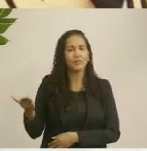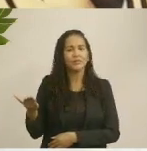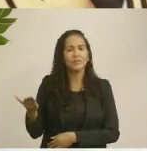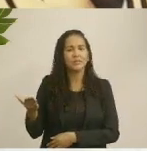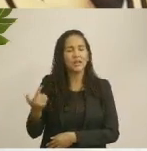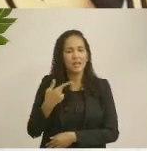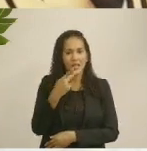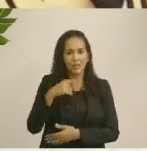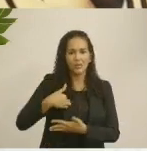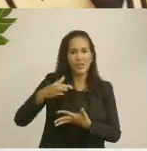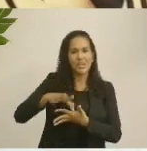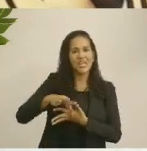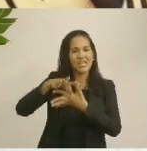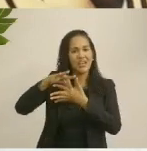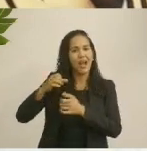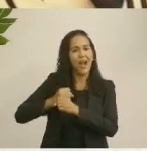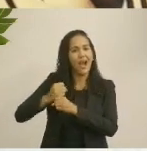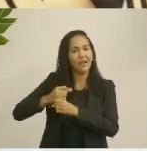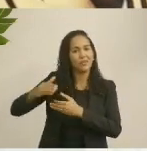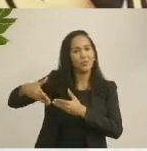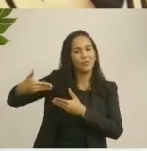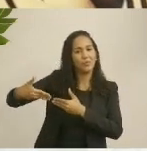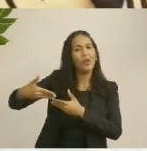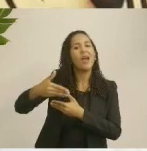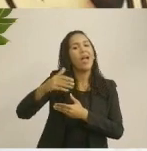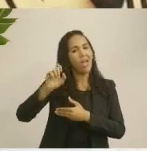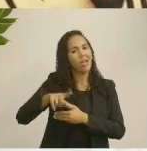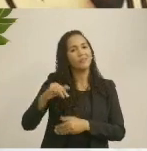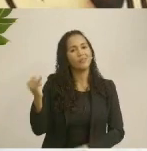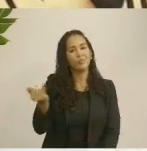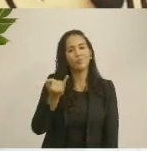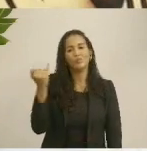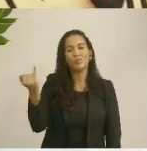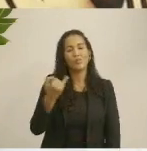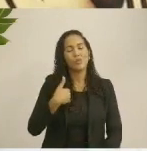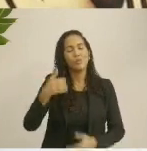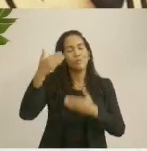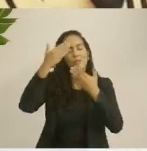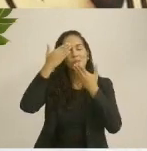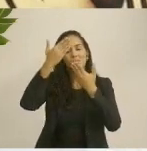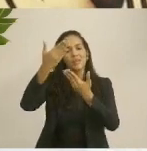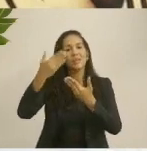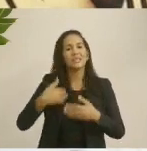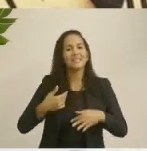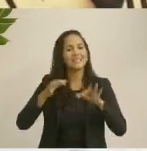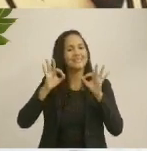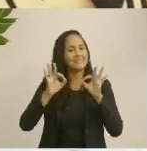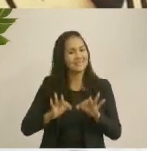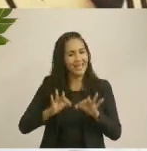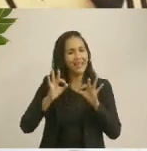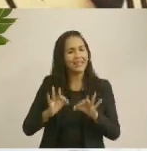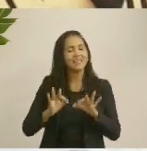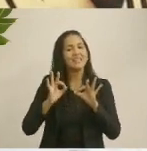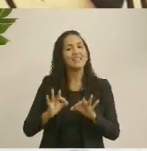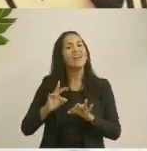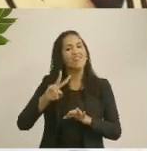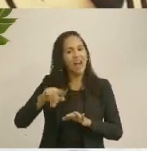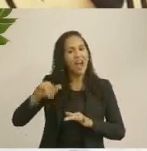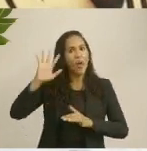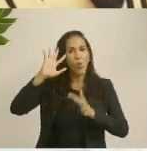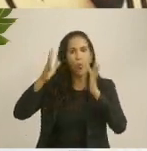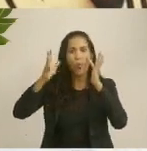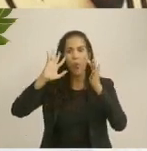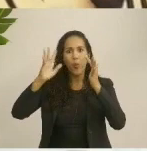years ahead. Thank you so much. I'm sure there will be many, many breakthroughs in today's conference, and I'm absolutely